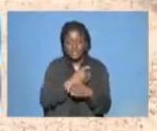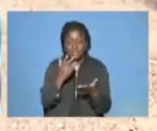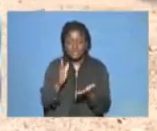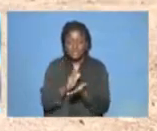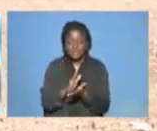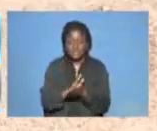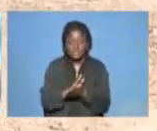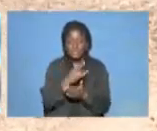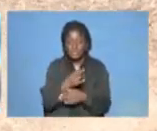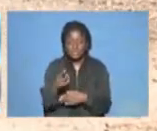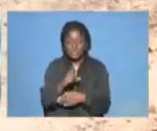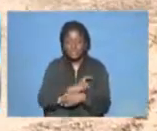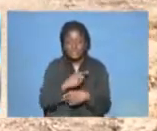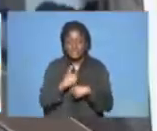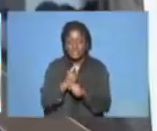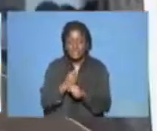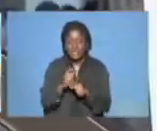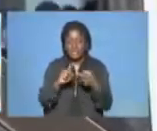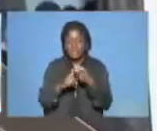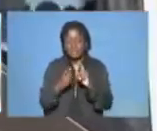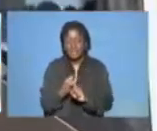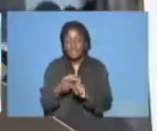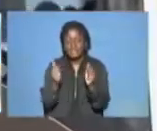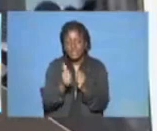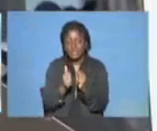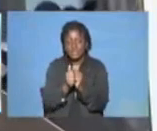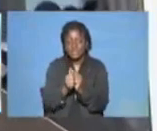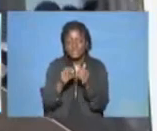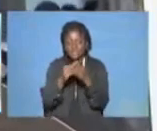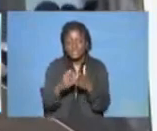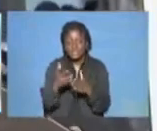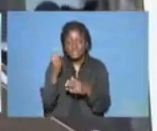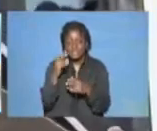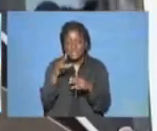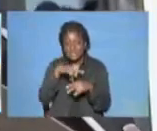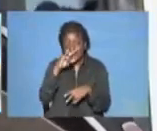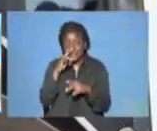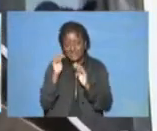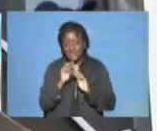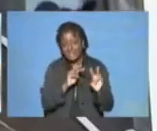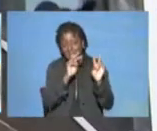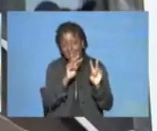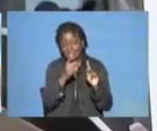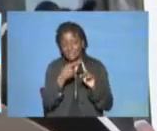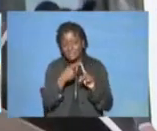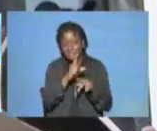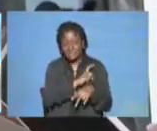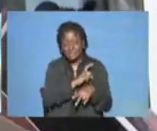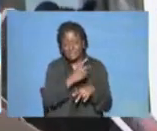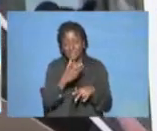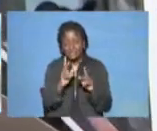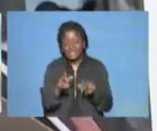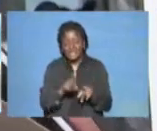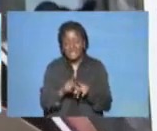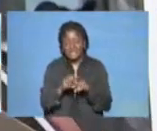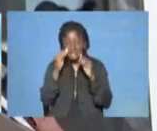students. These kids are looking up to these SROs as mentors. For some of them, they don't have a father figure in the home, which we understand